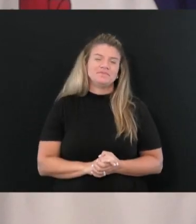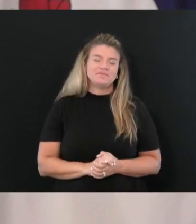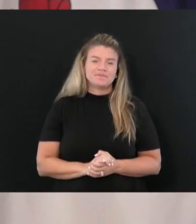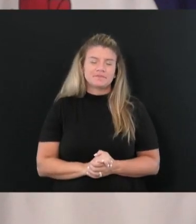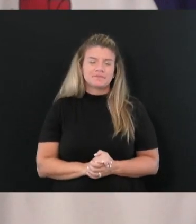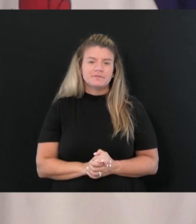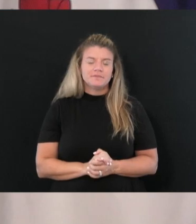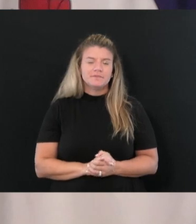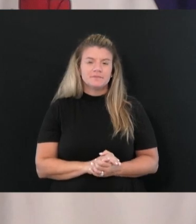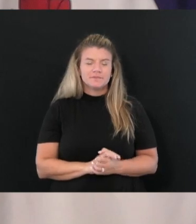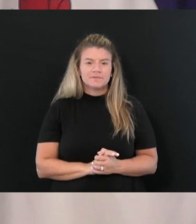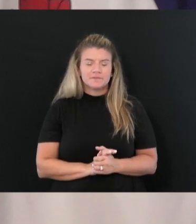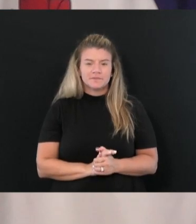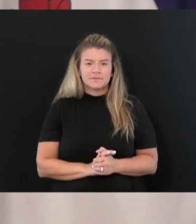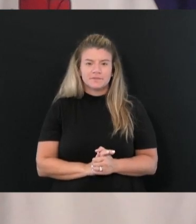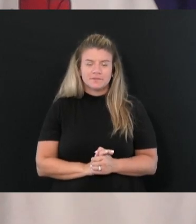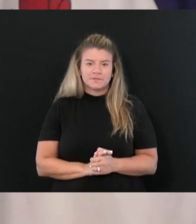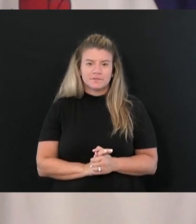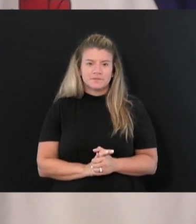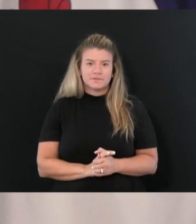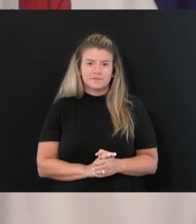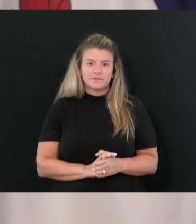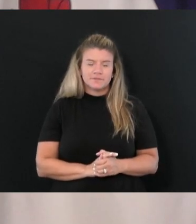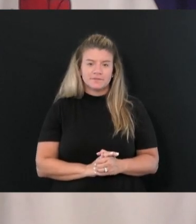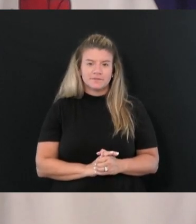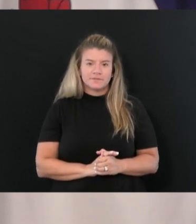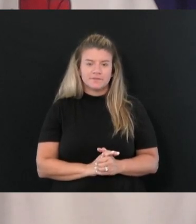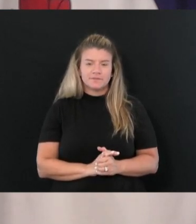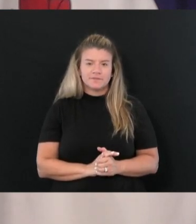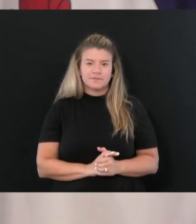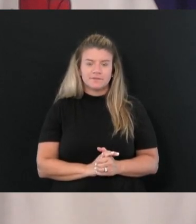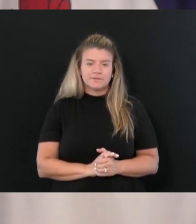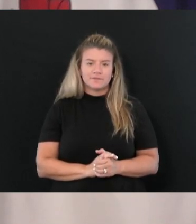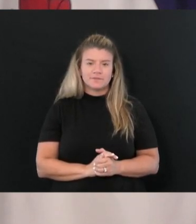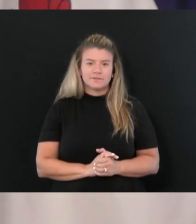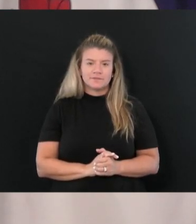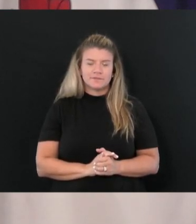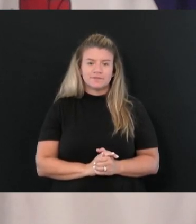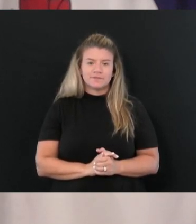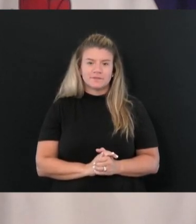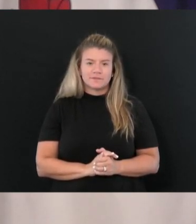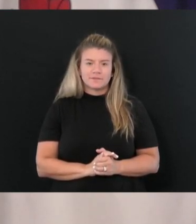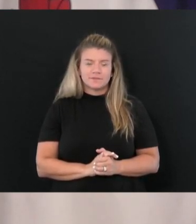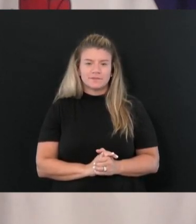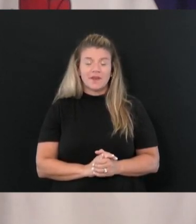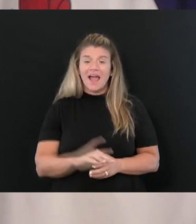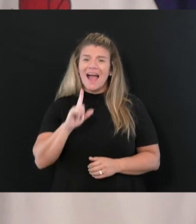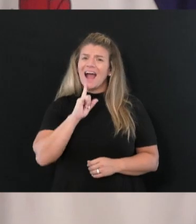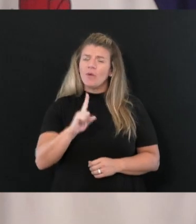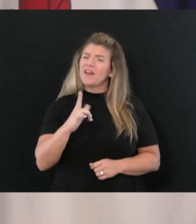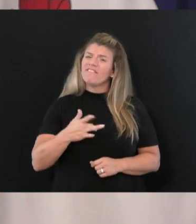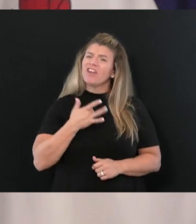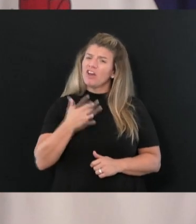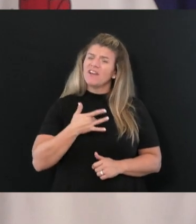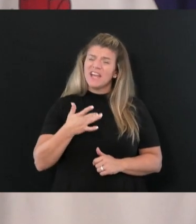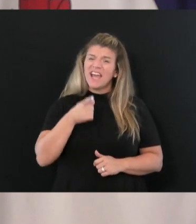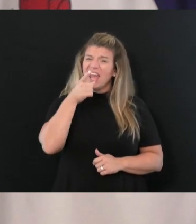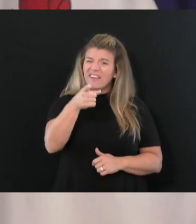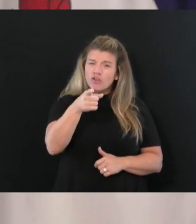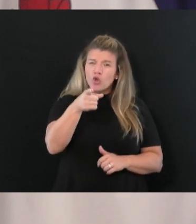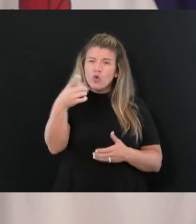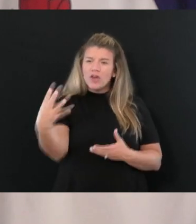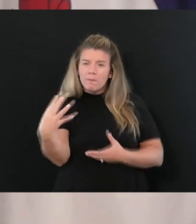think if you could be on the inner circle and see all